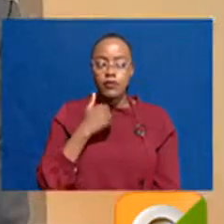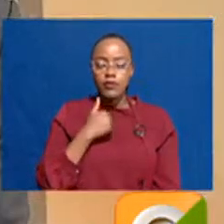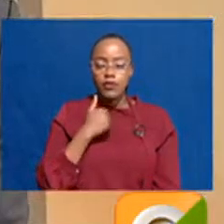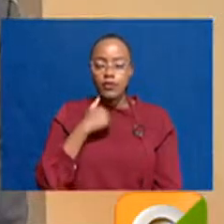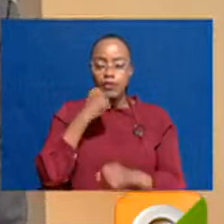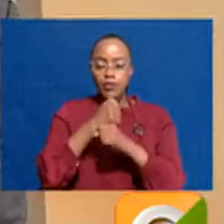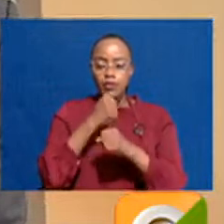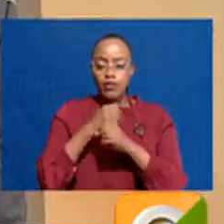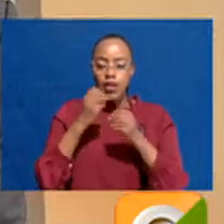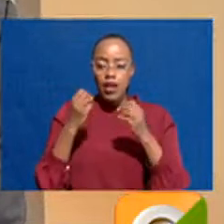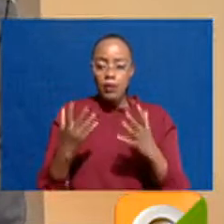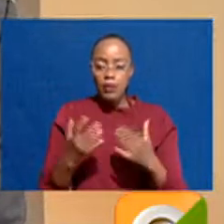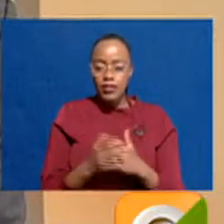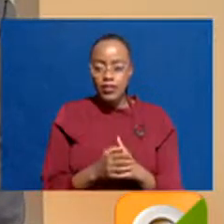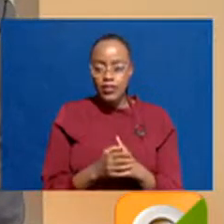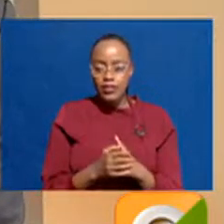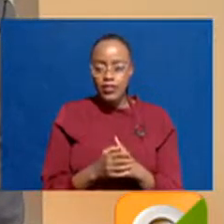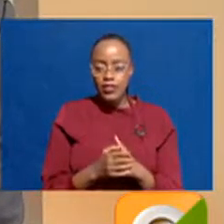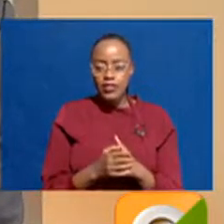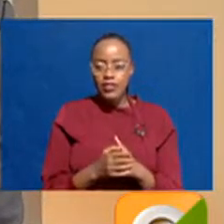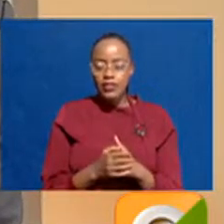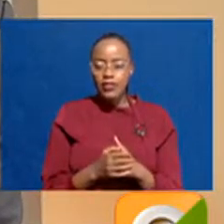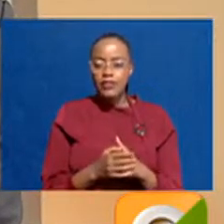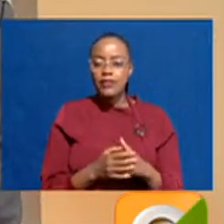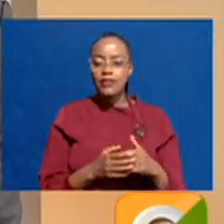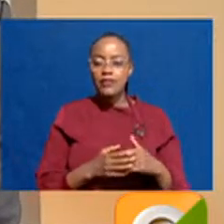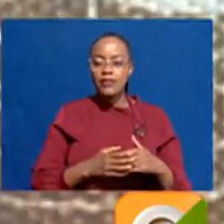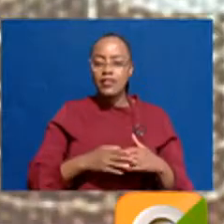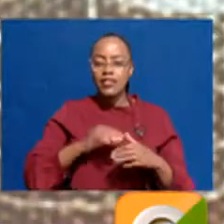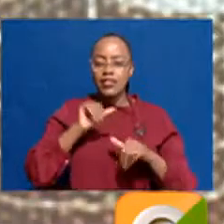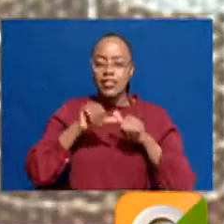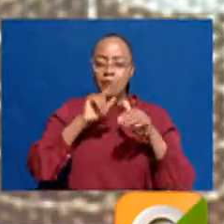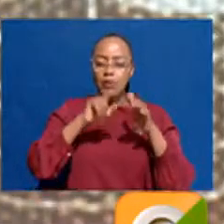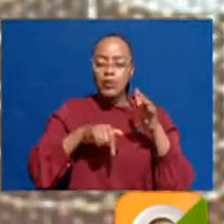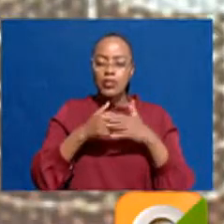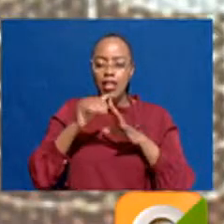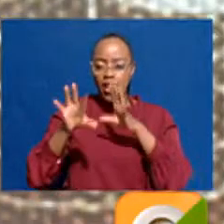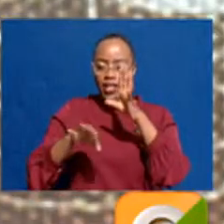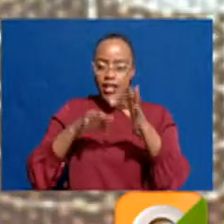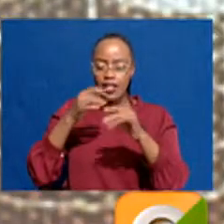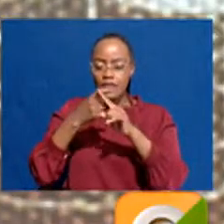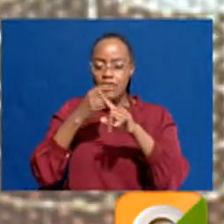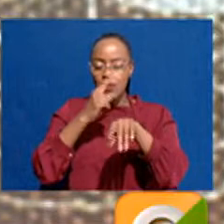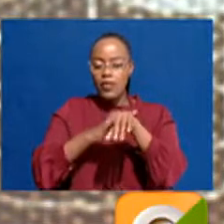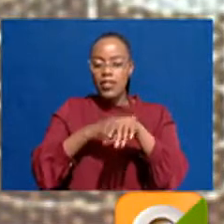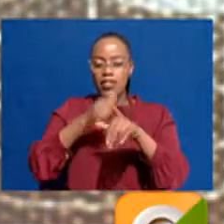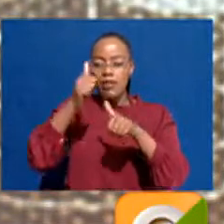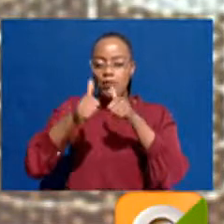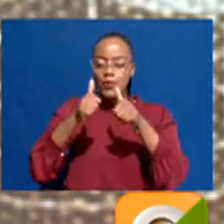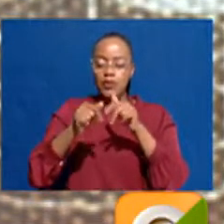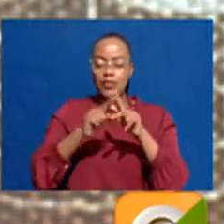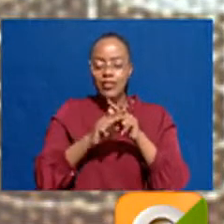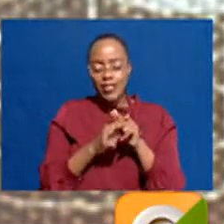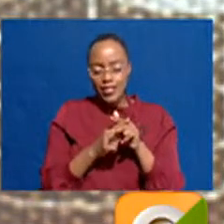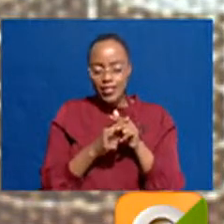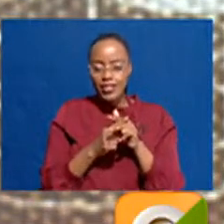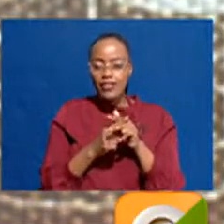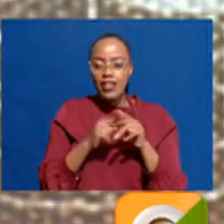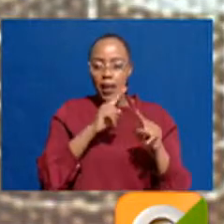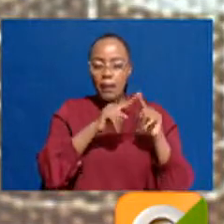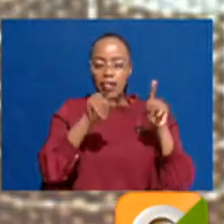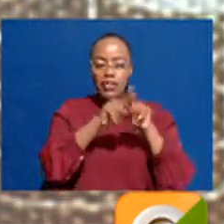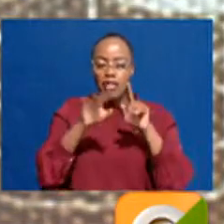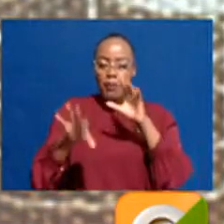how much that would be? No, actually, we don't have at the moment, but we will be analyzing from the time we will